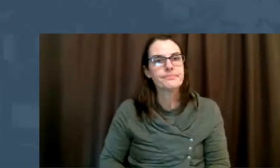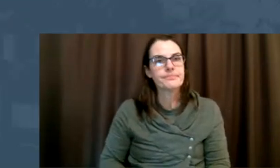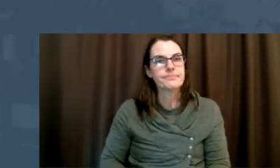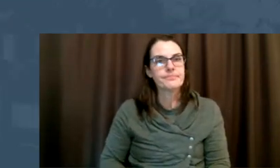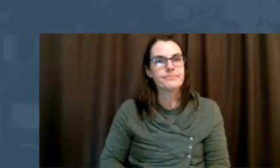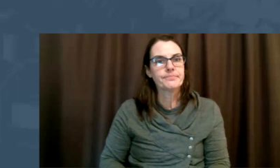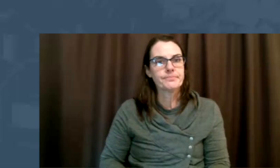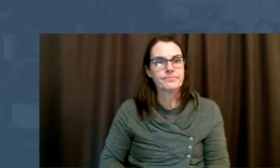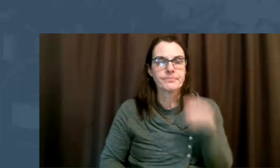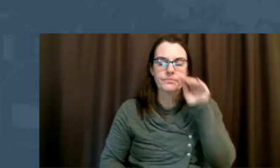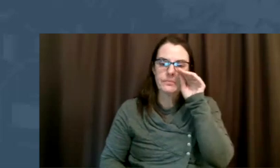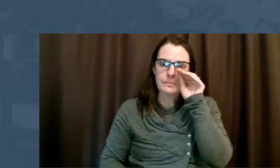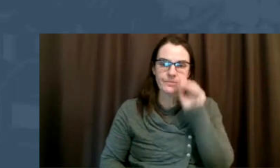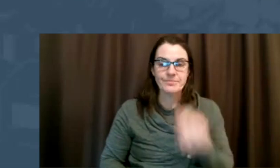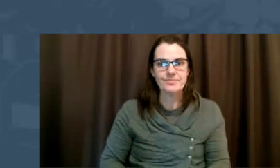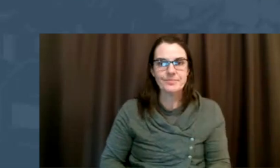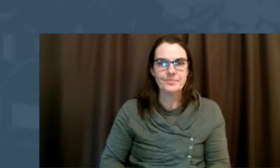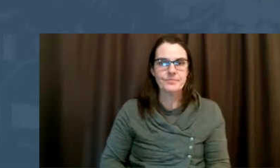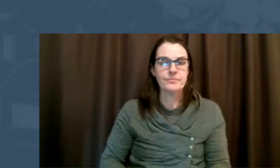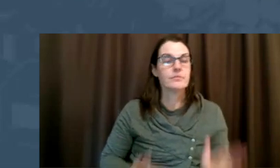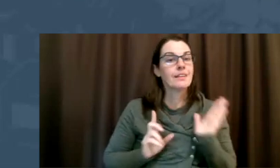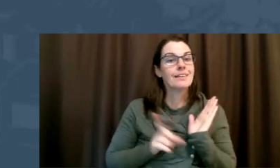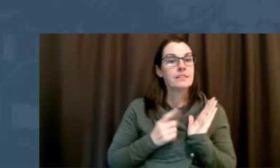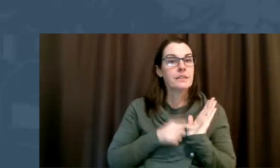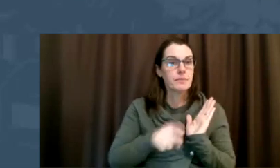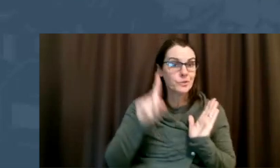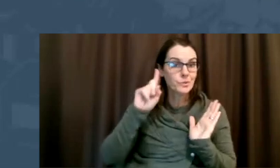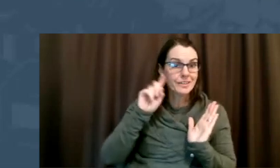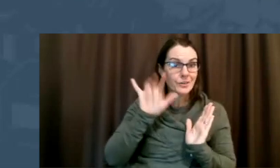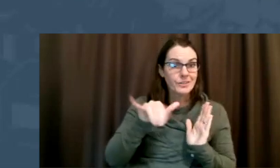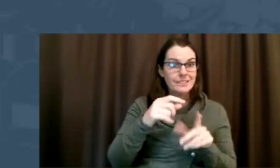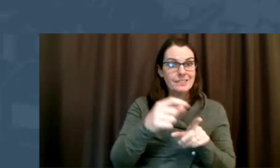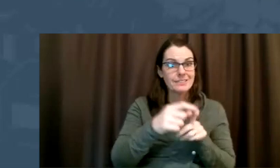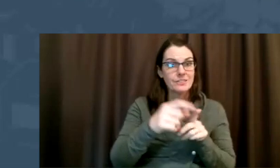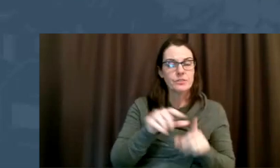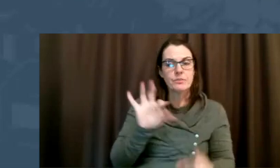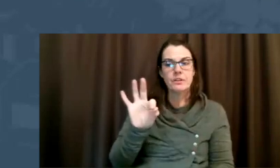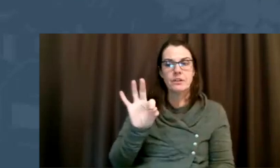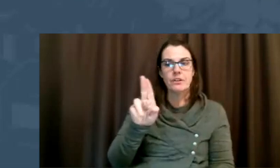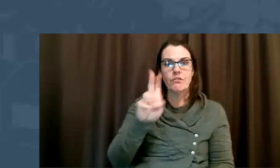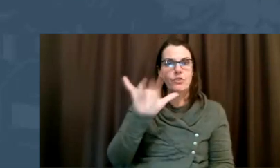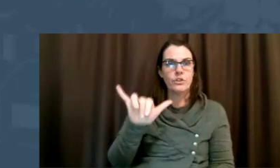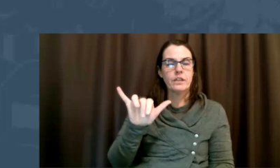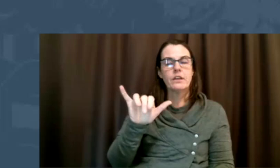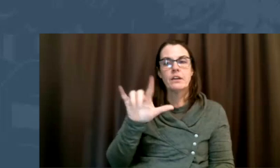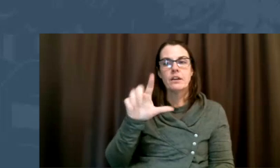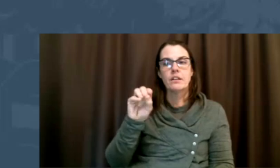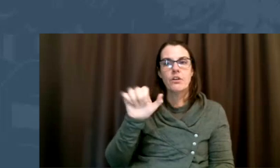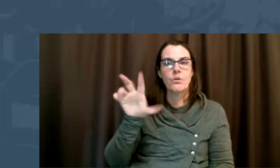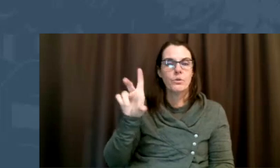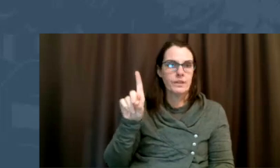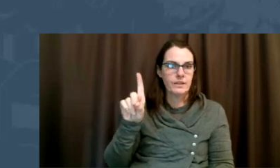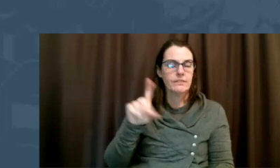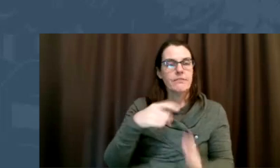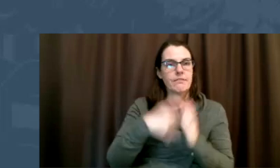And then sometimes you might hear this term fully loaded cost rate. So fully loaded cost rate, this is basically